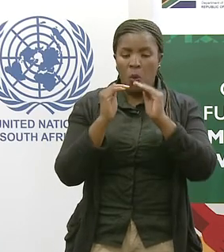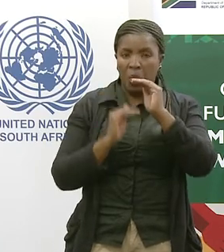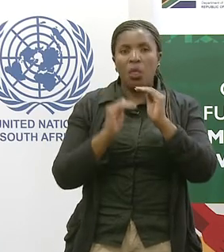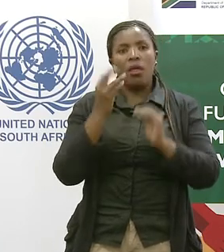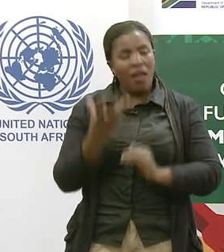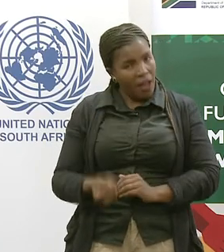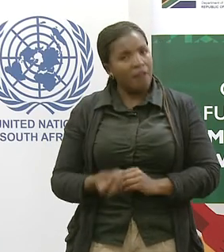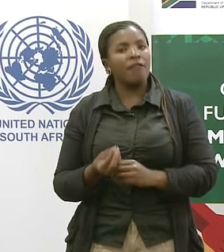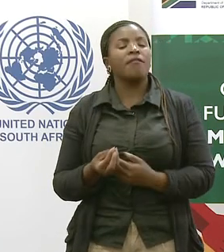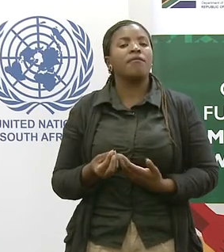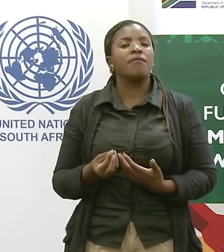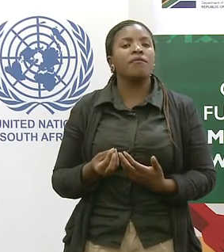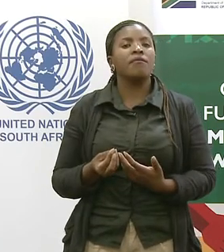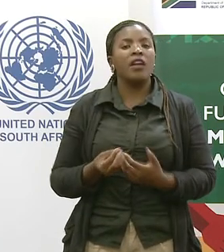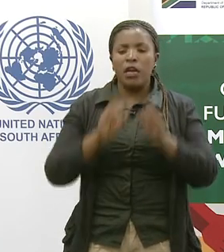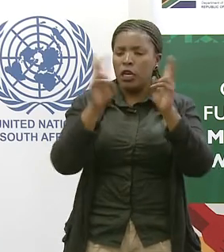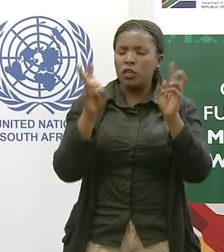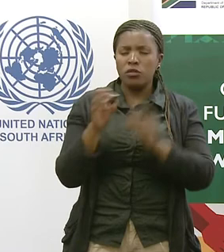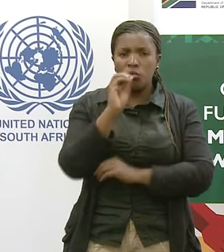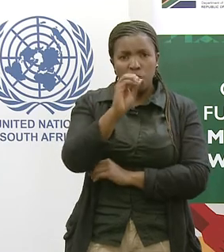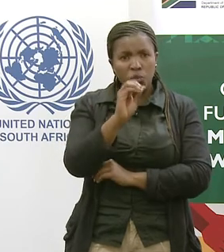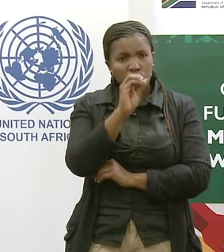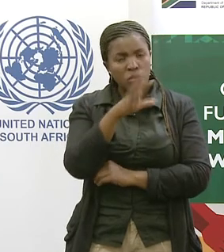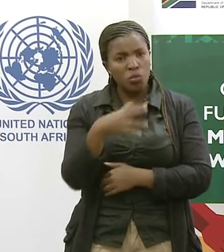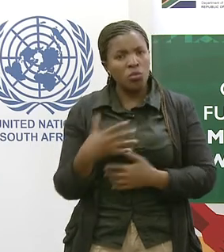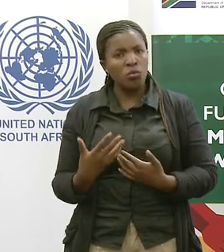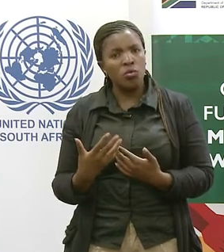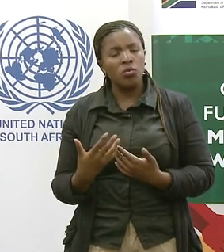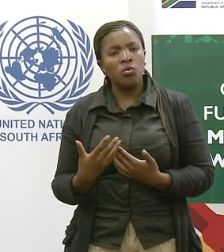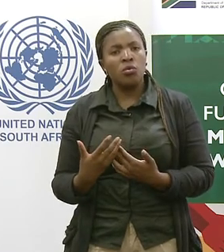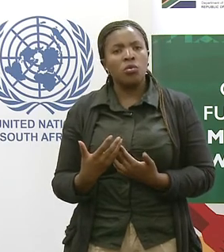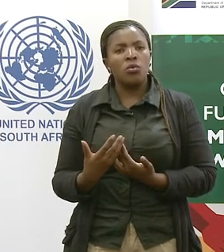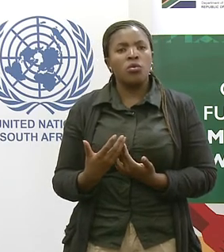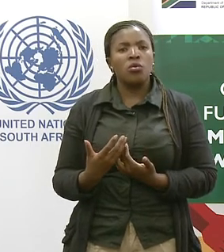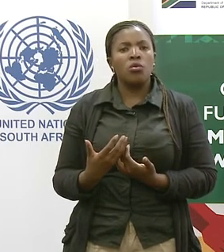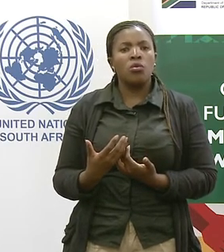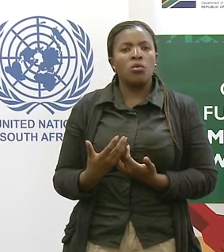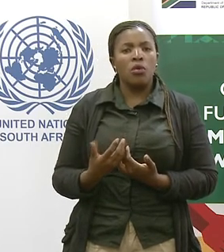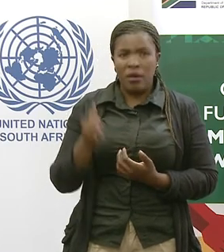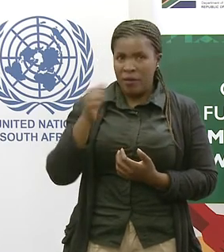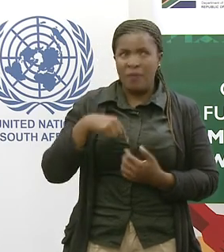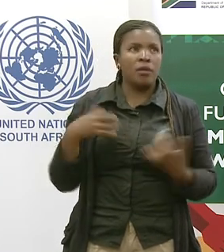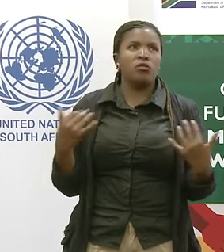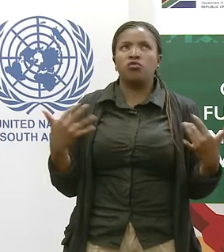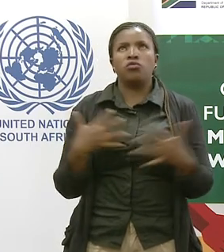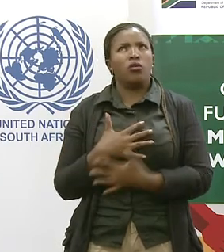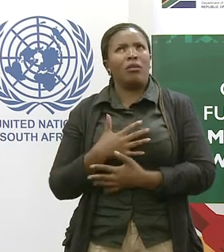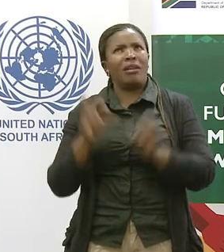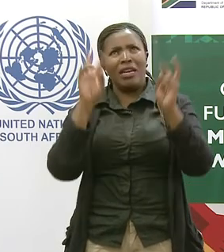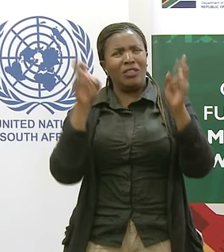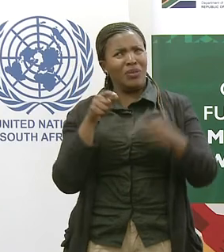date, all those issues still, I mean, so it's frightening for me that we're still dealing with that as a big issue. And I think